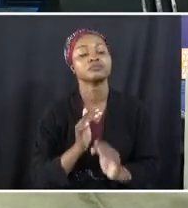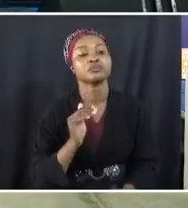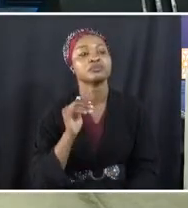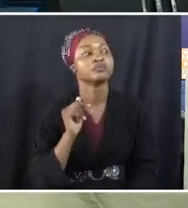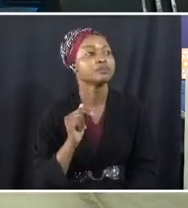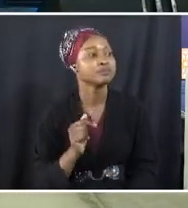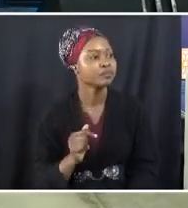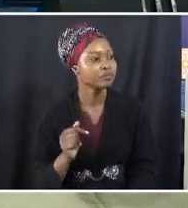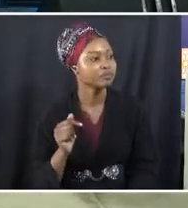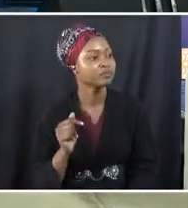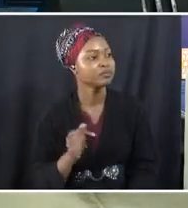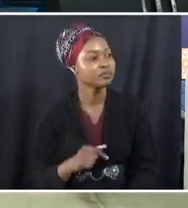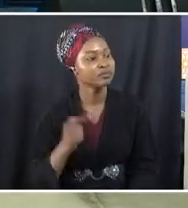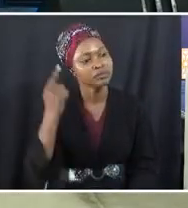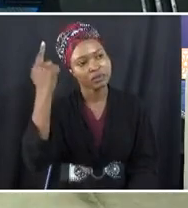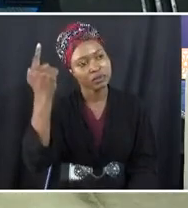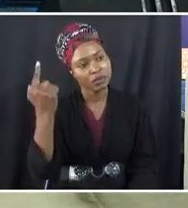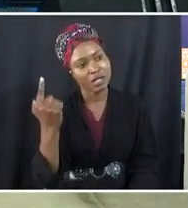kondoo.